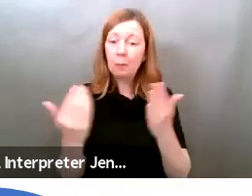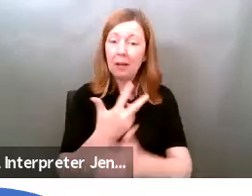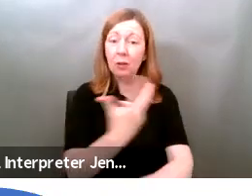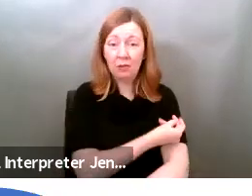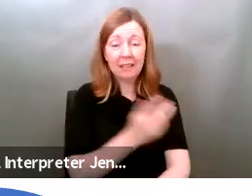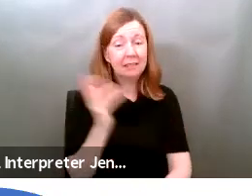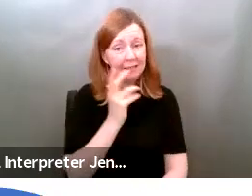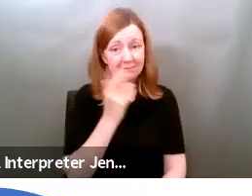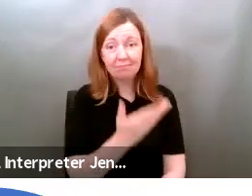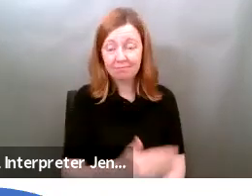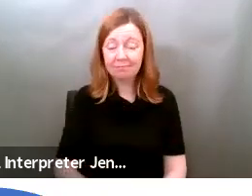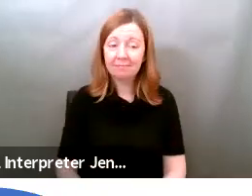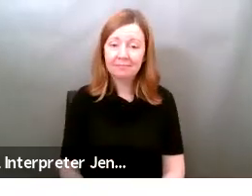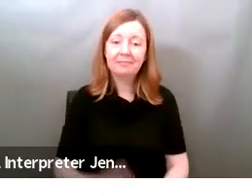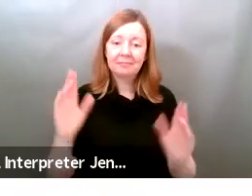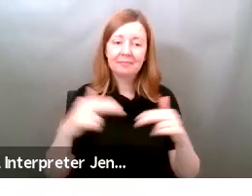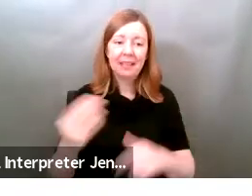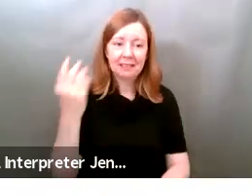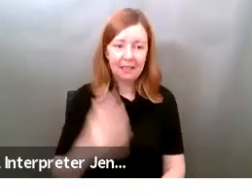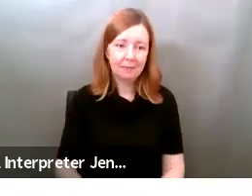vaccine. Next slide.